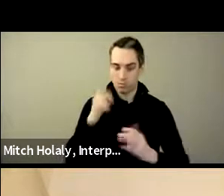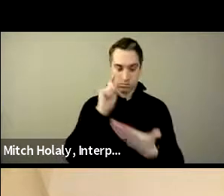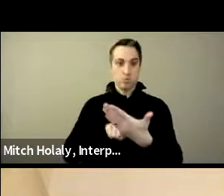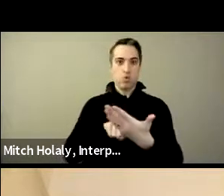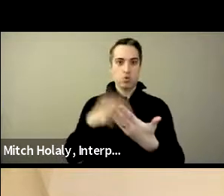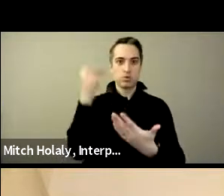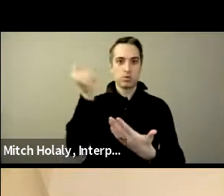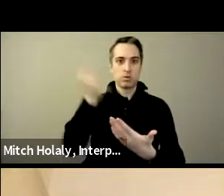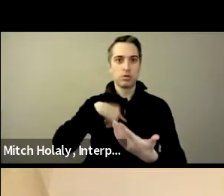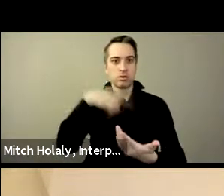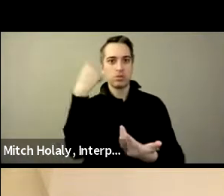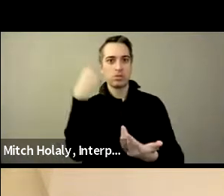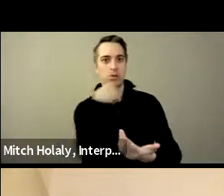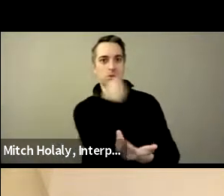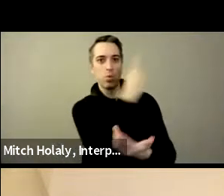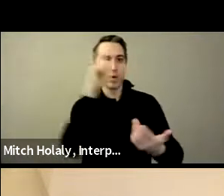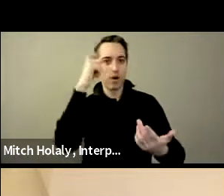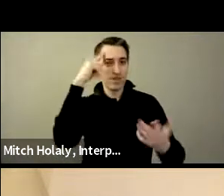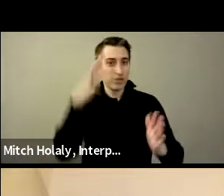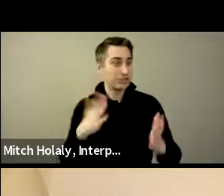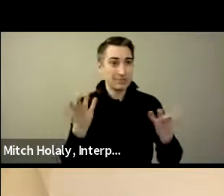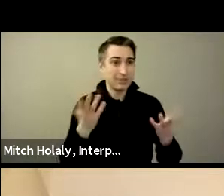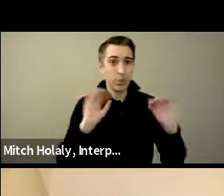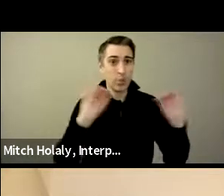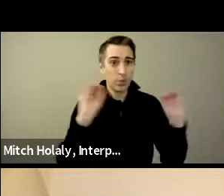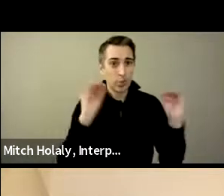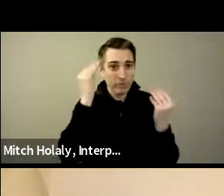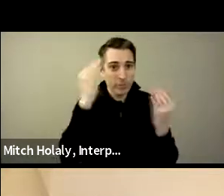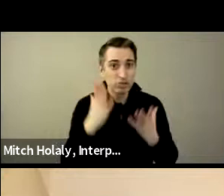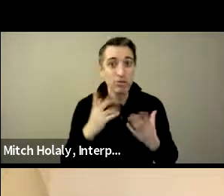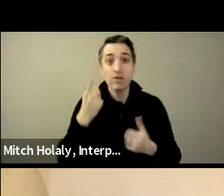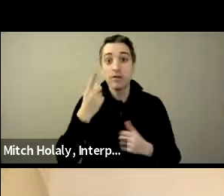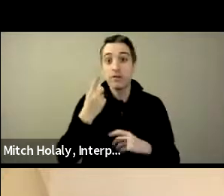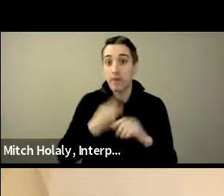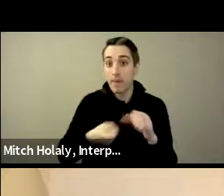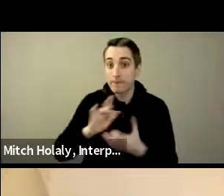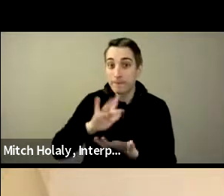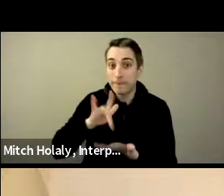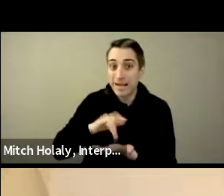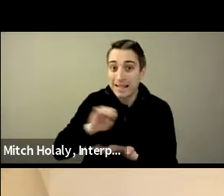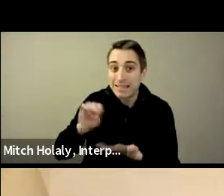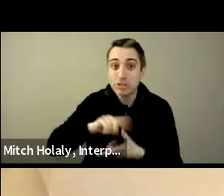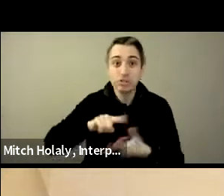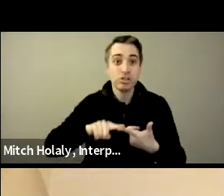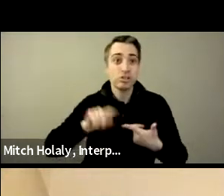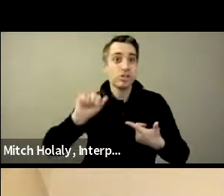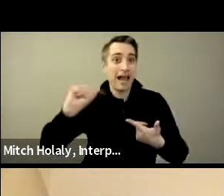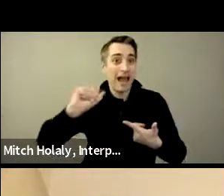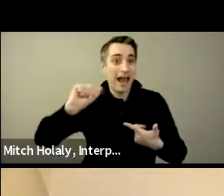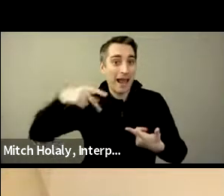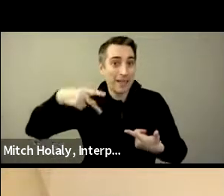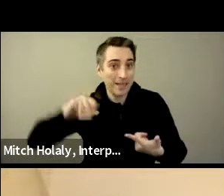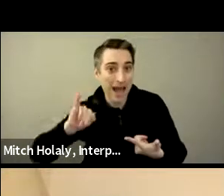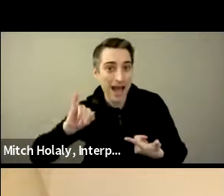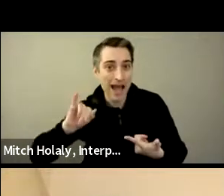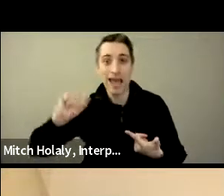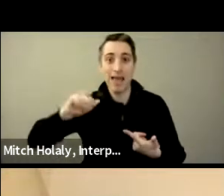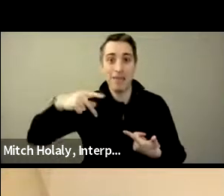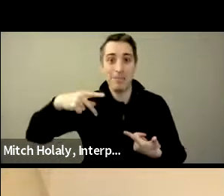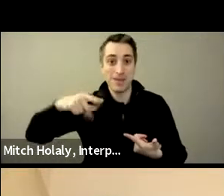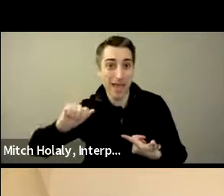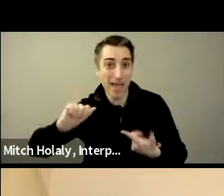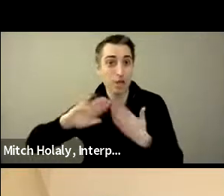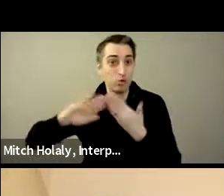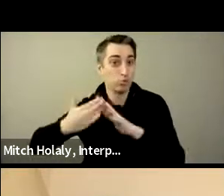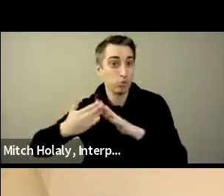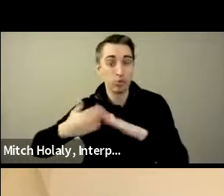told the governor that nothing was coming out, not for the Middle Eastern community, the Asian community. And so those are the kind of things that we push